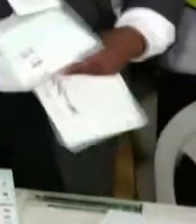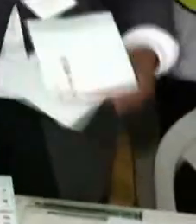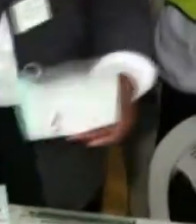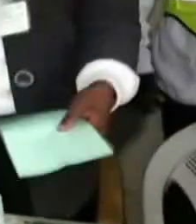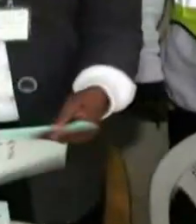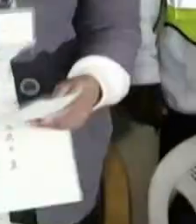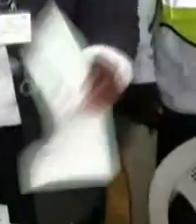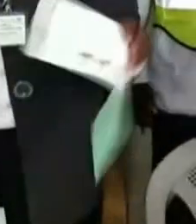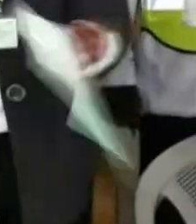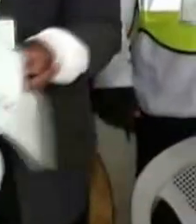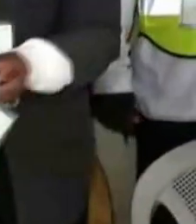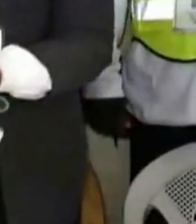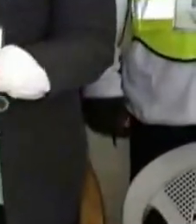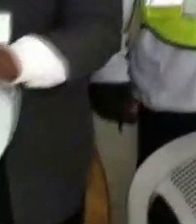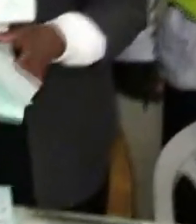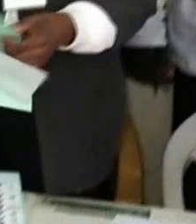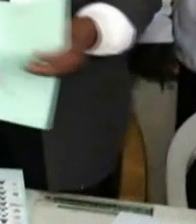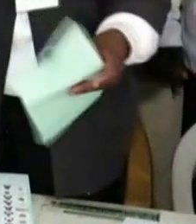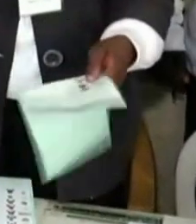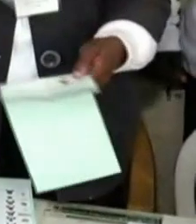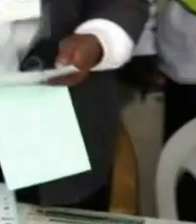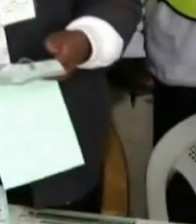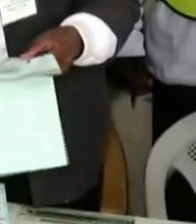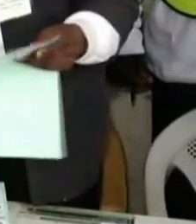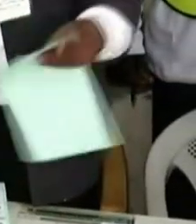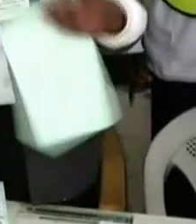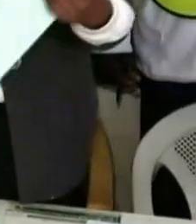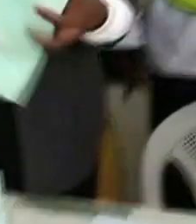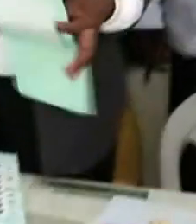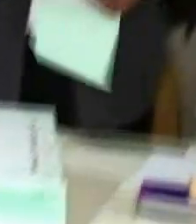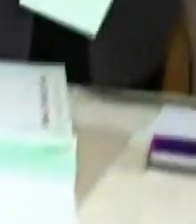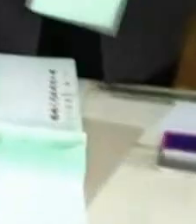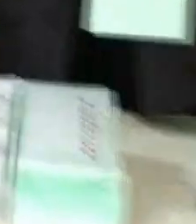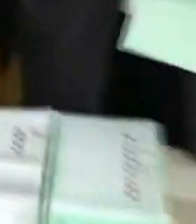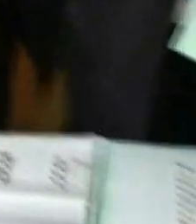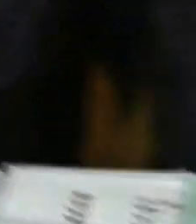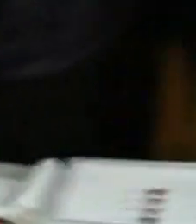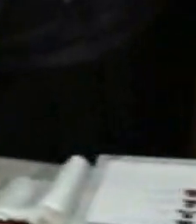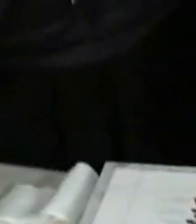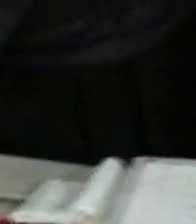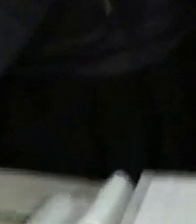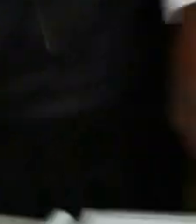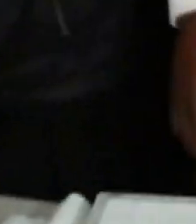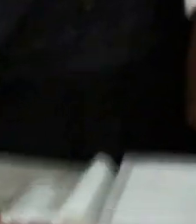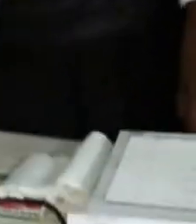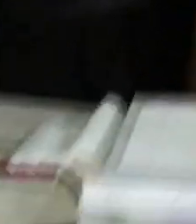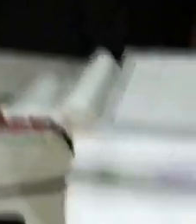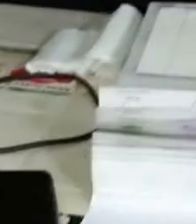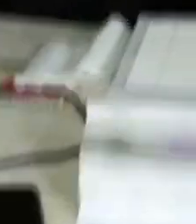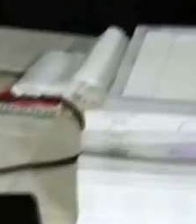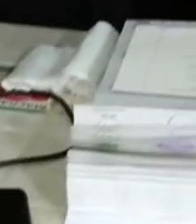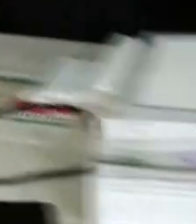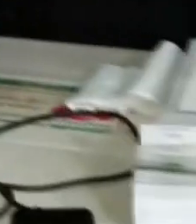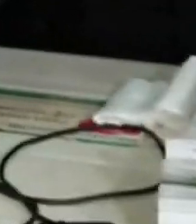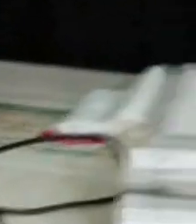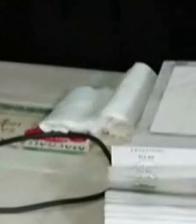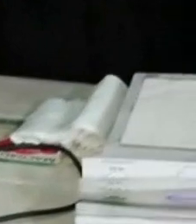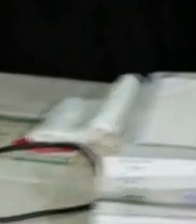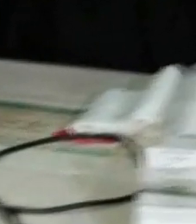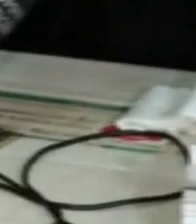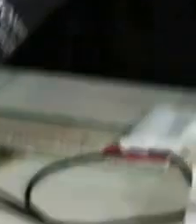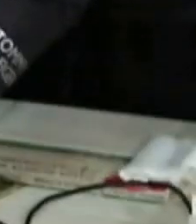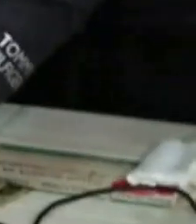previously called Langata constituency. It is now called Kibra constituency. It is also in Kibra, one of